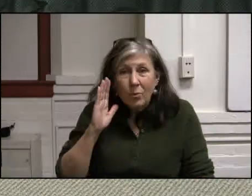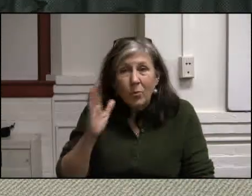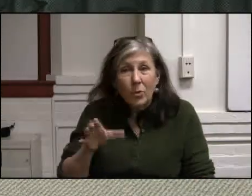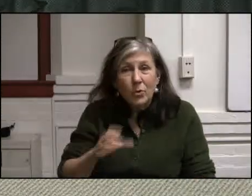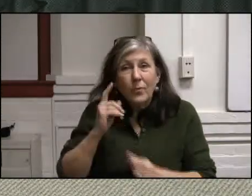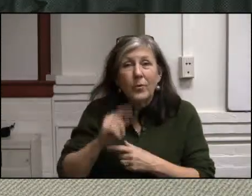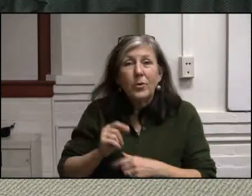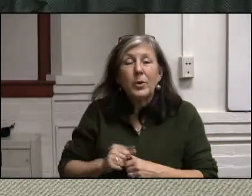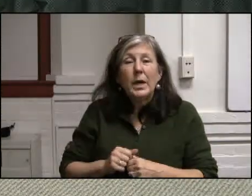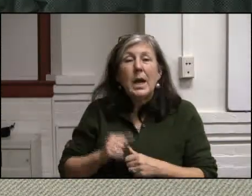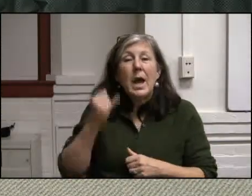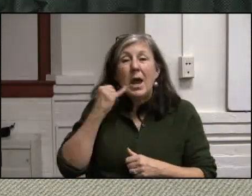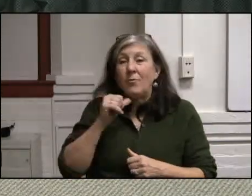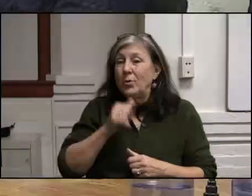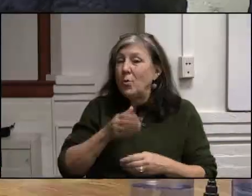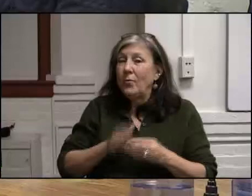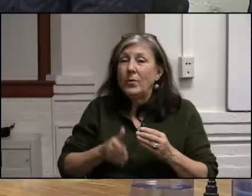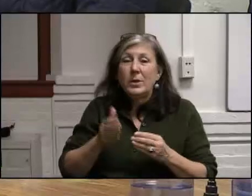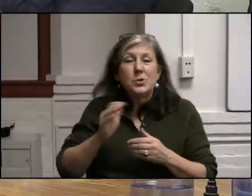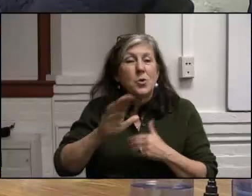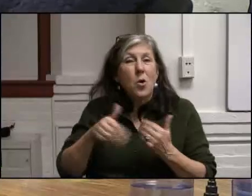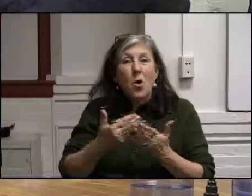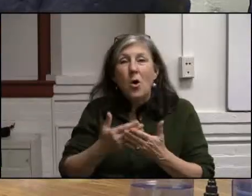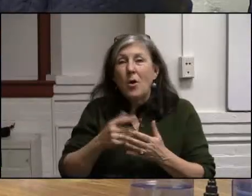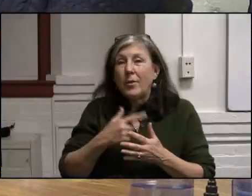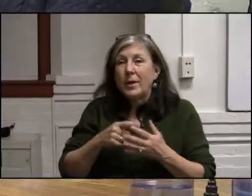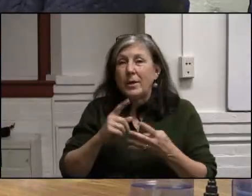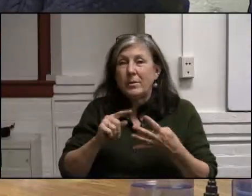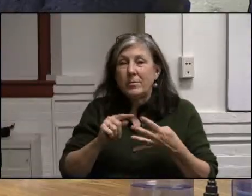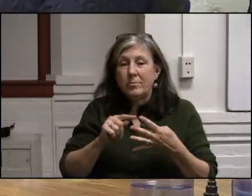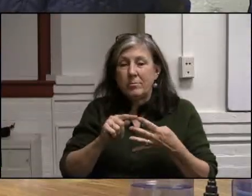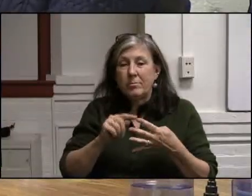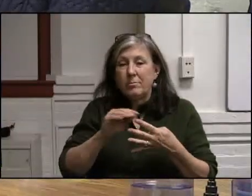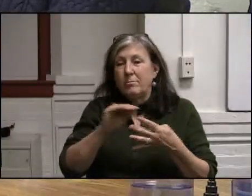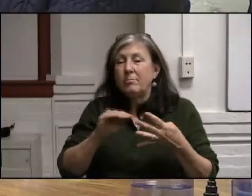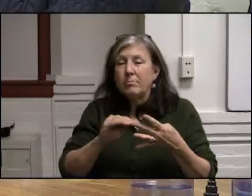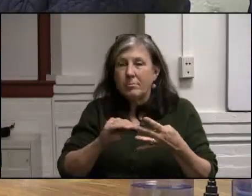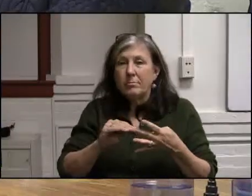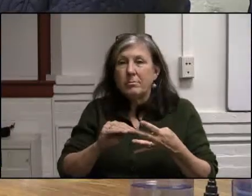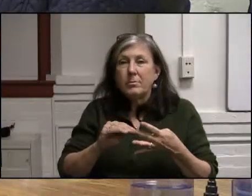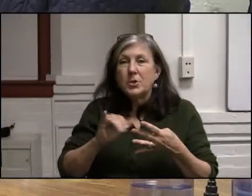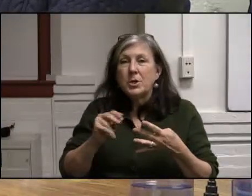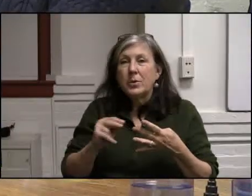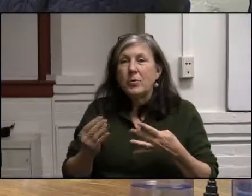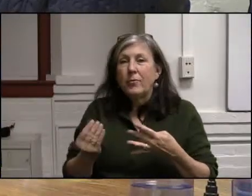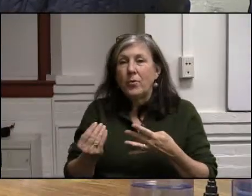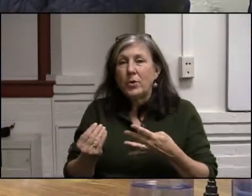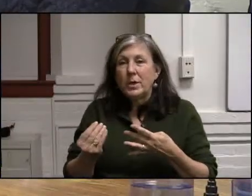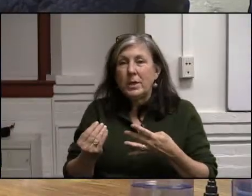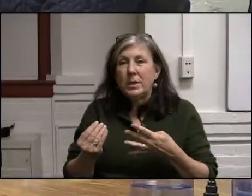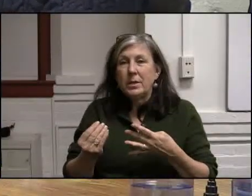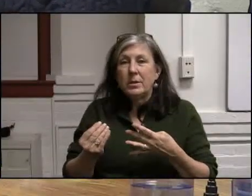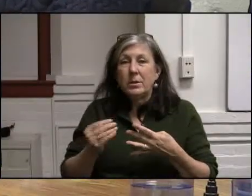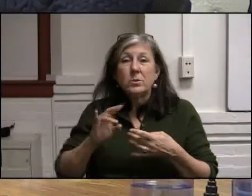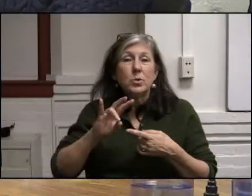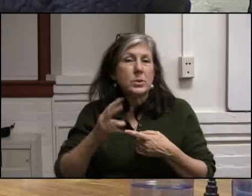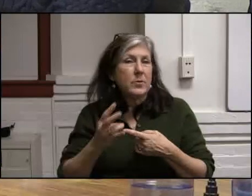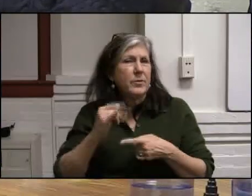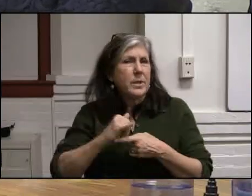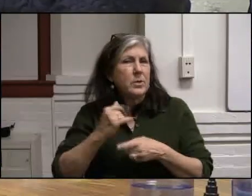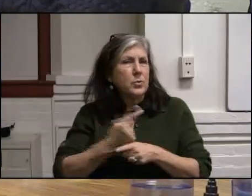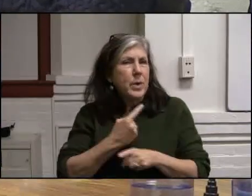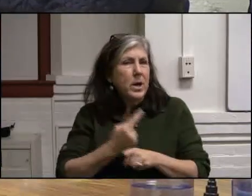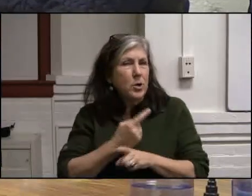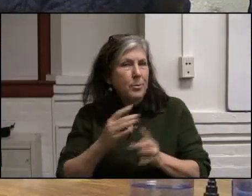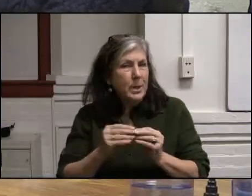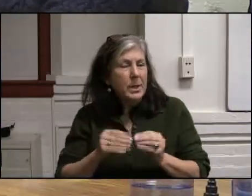then, if you don't get through all of it, you roll some of it over to the 14th. So the 7th is a regular meeting? 7th